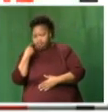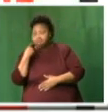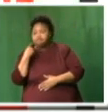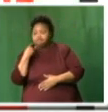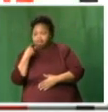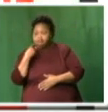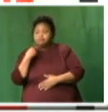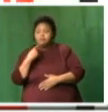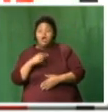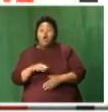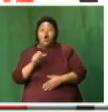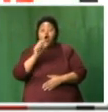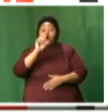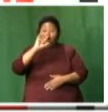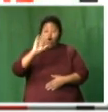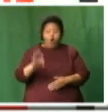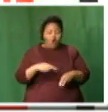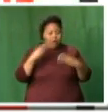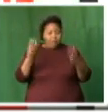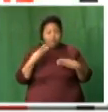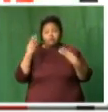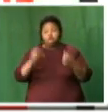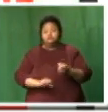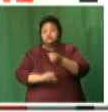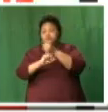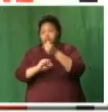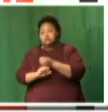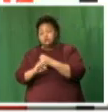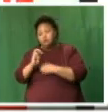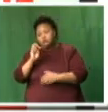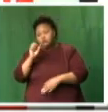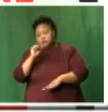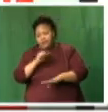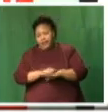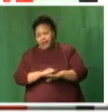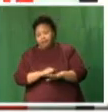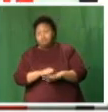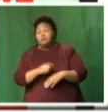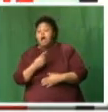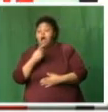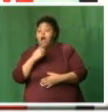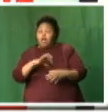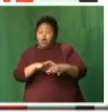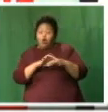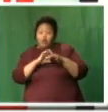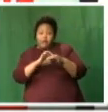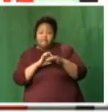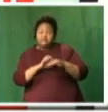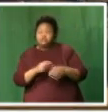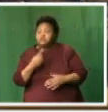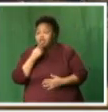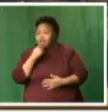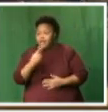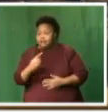siphambano lesibovu bathike tandla tabo divulekile. Kubika Giyani Msibi ngina Simuva Shongwe